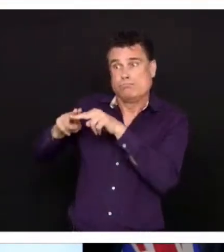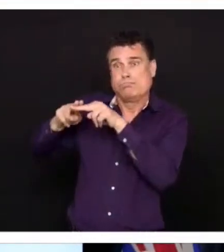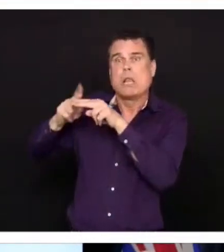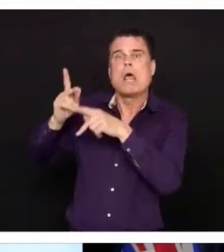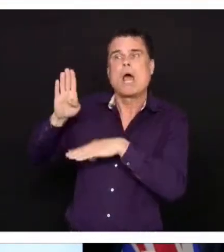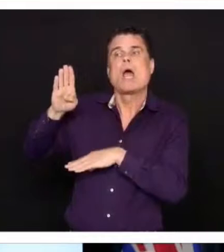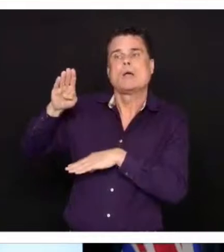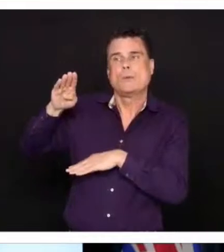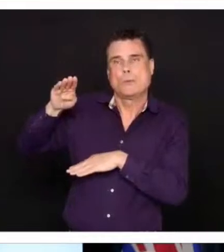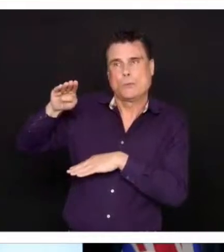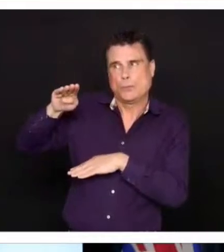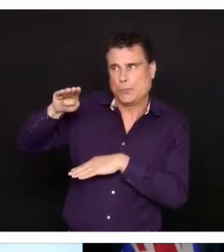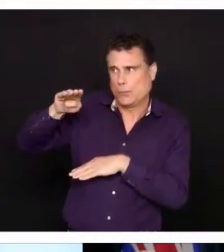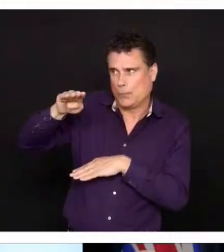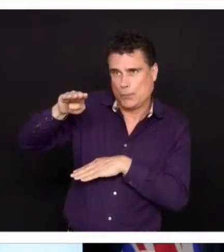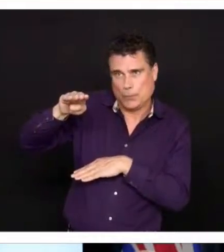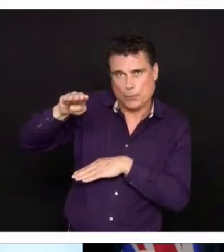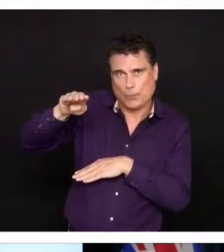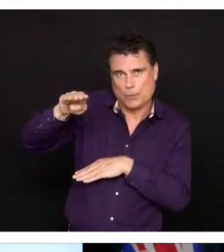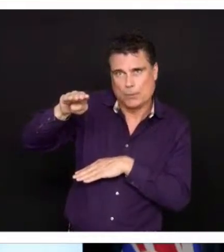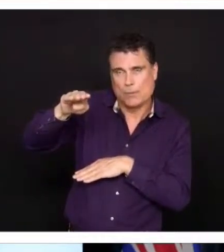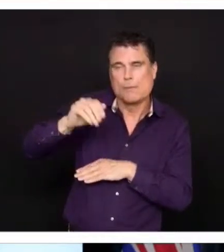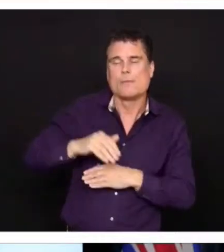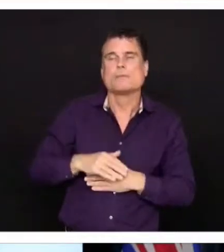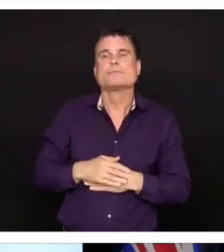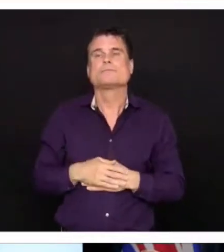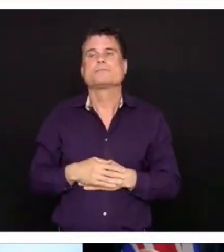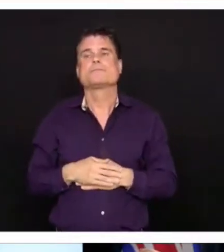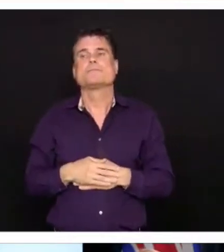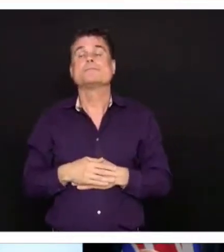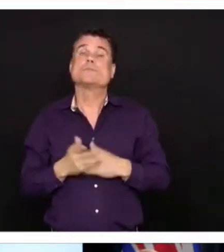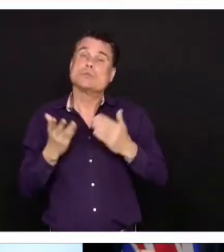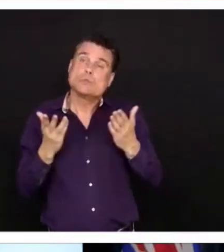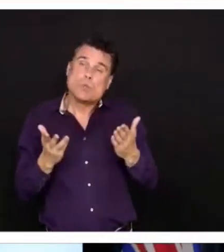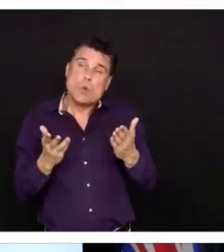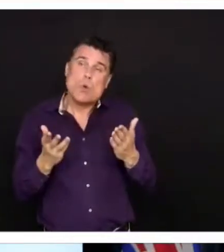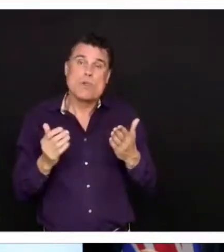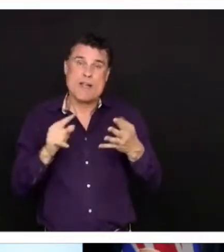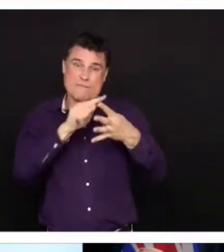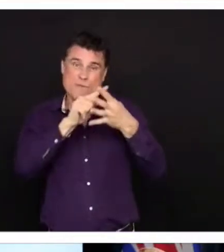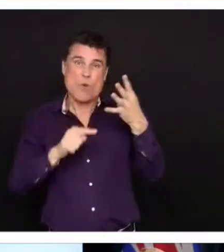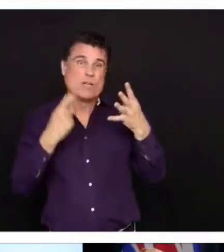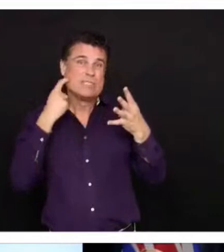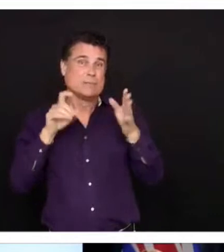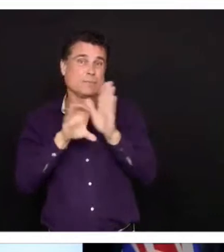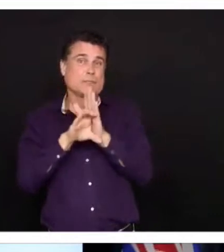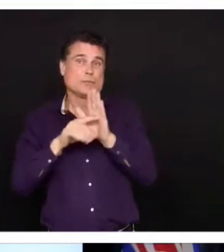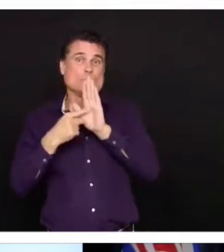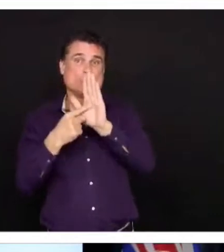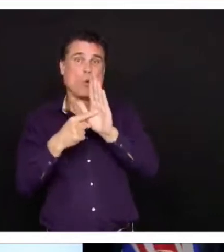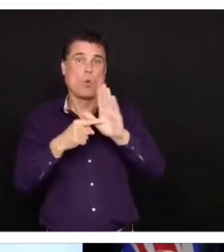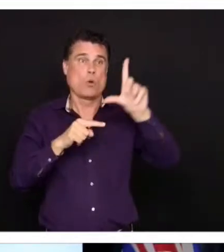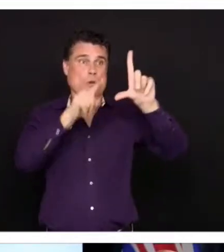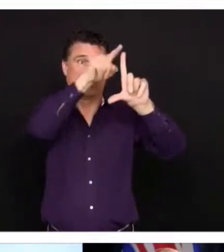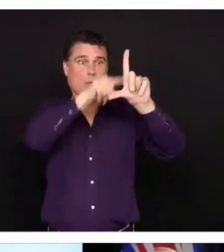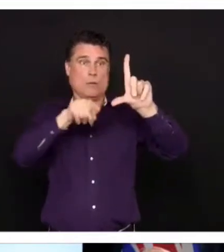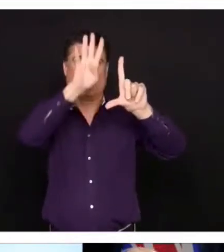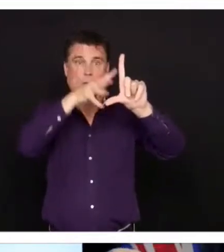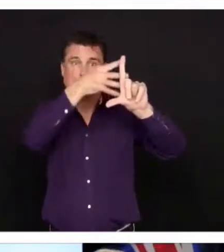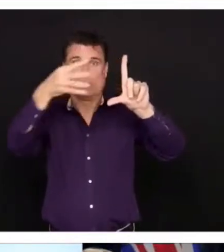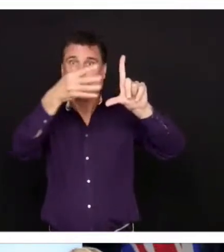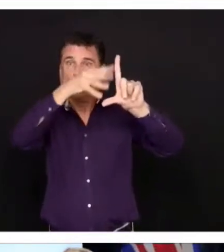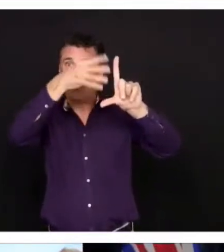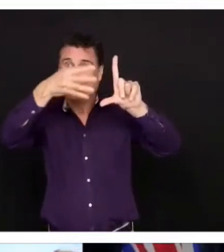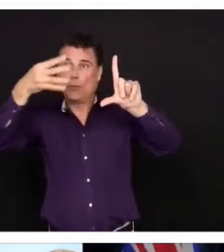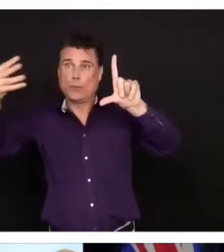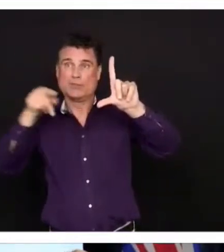the trajectory of our pandemic here in BC. And I'm now going to turn it to Minister Dix to talk about some of our operational